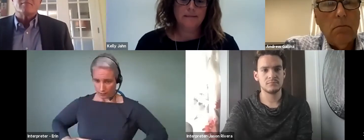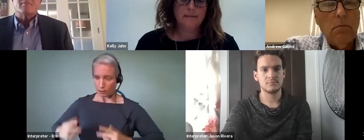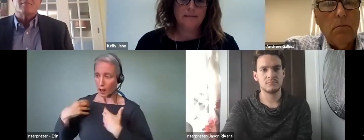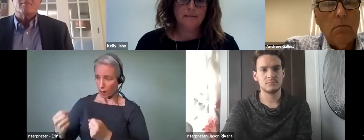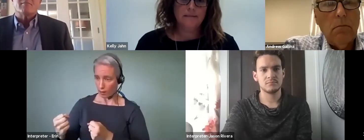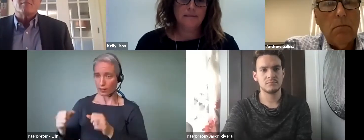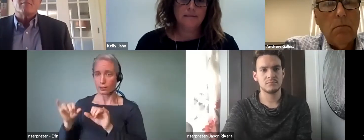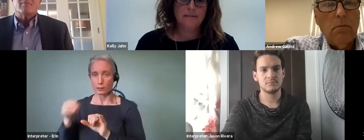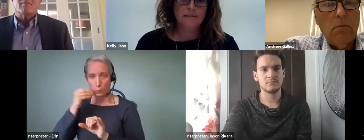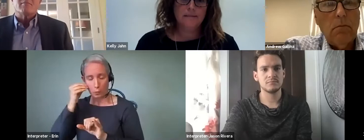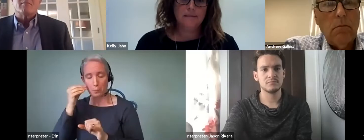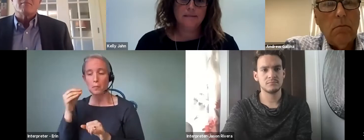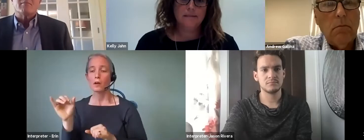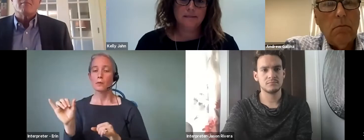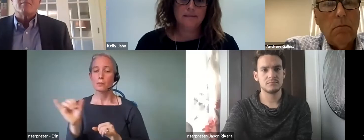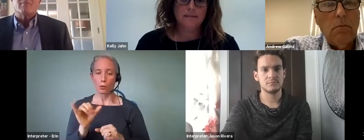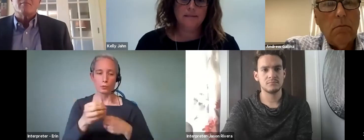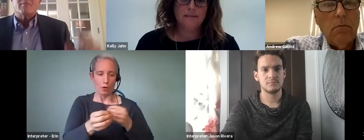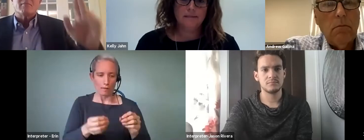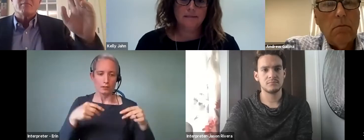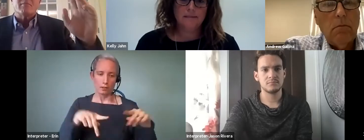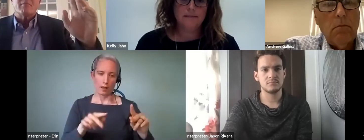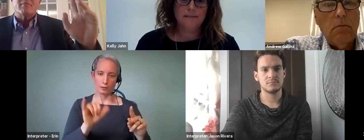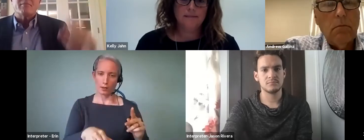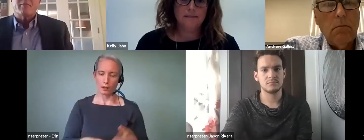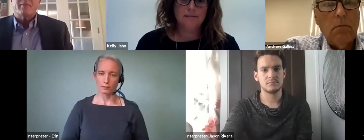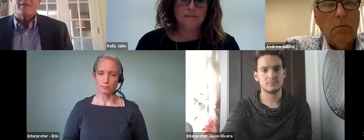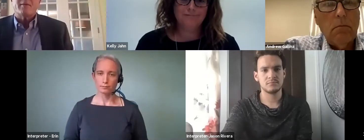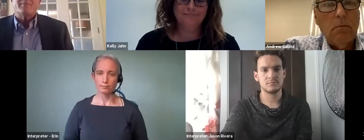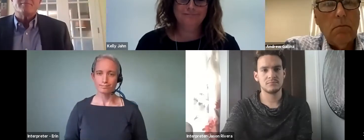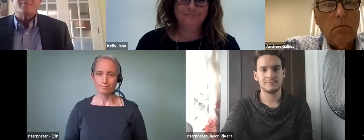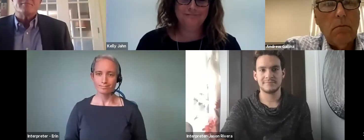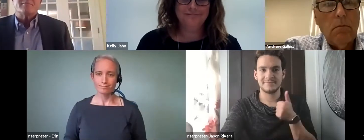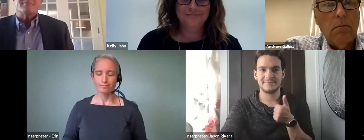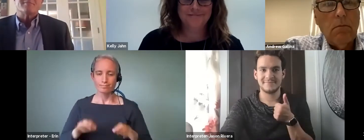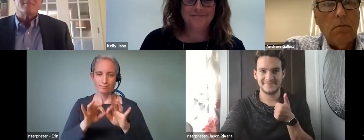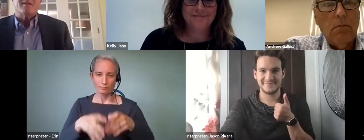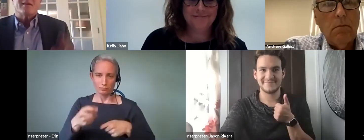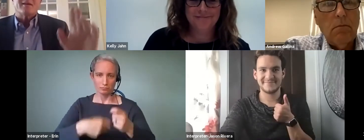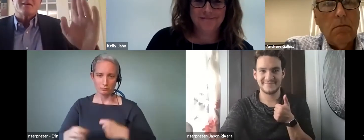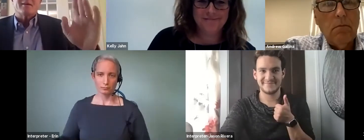also a setting that allows you to do that. So yes to all.